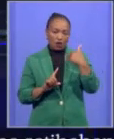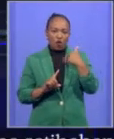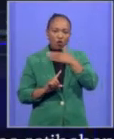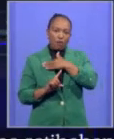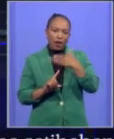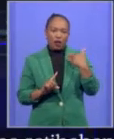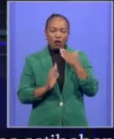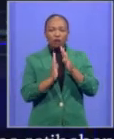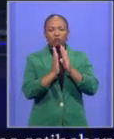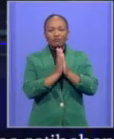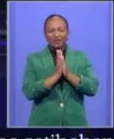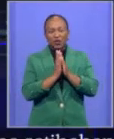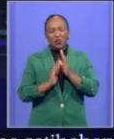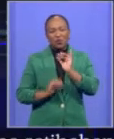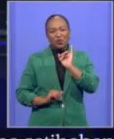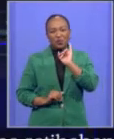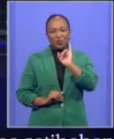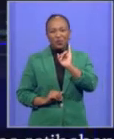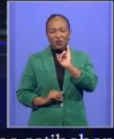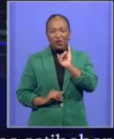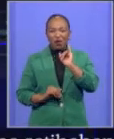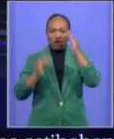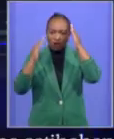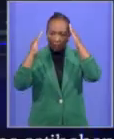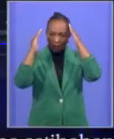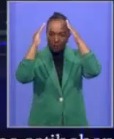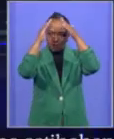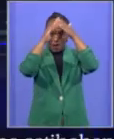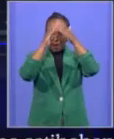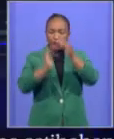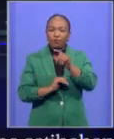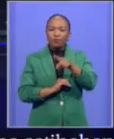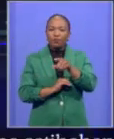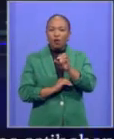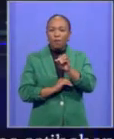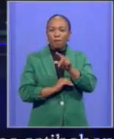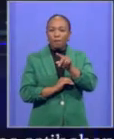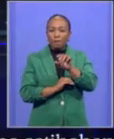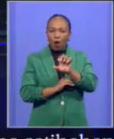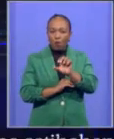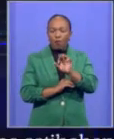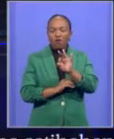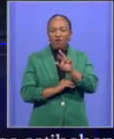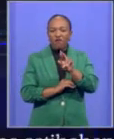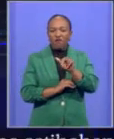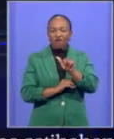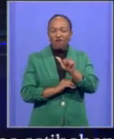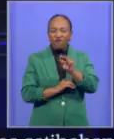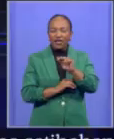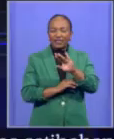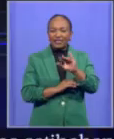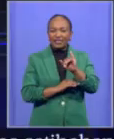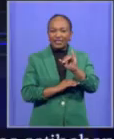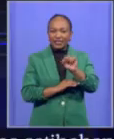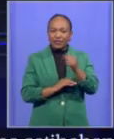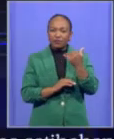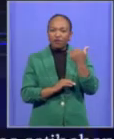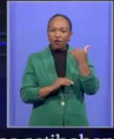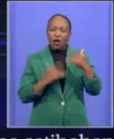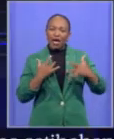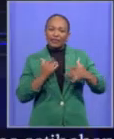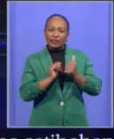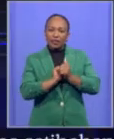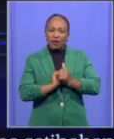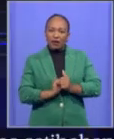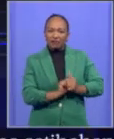le letsho ka ho hlokahala ha Mopapa Francis. Mopapa ke letswallwa la naha ya Argentina mme o ne a kgetho ba mopapa ka selemo